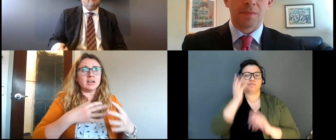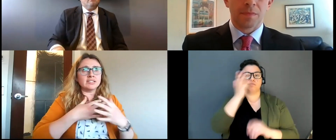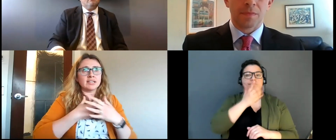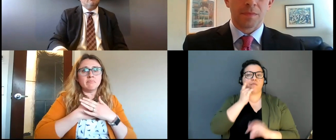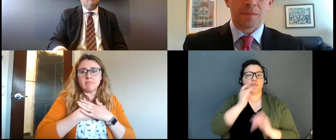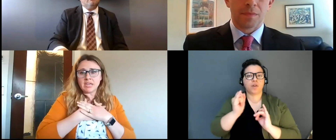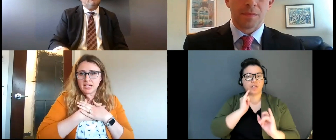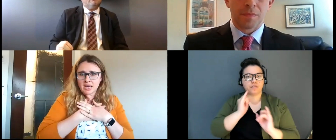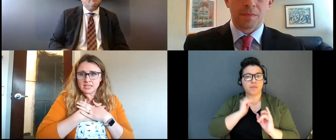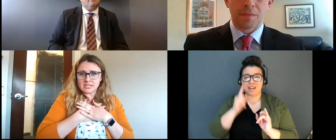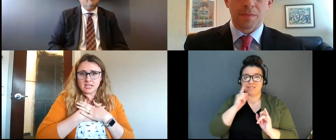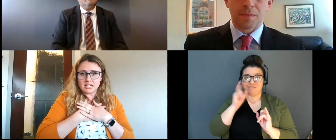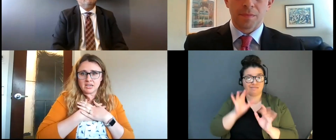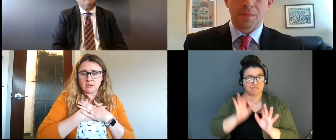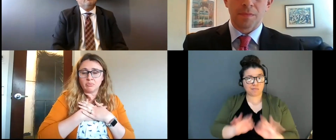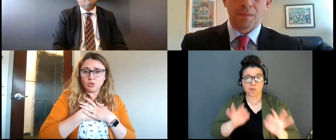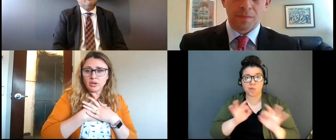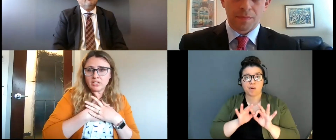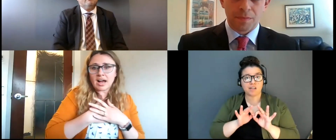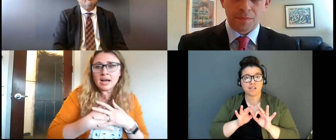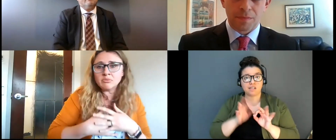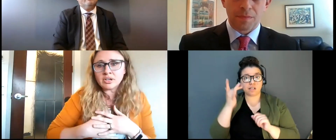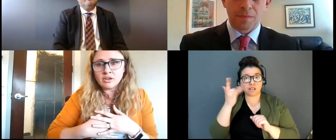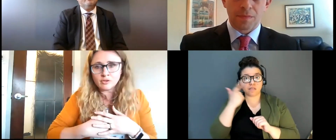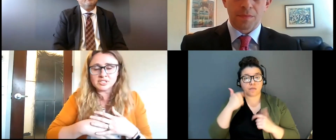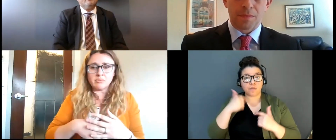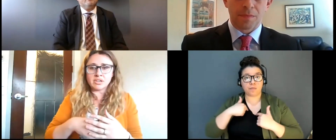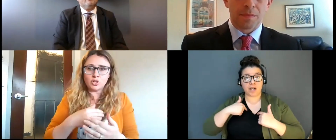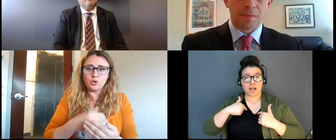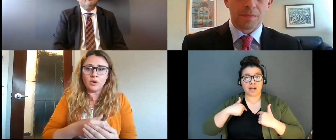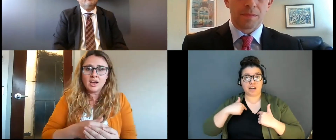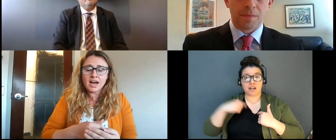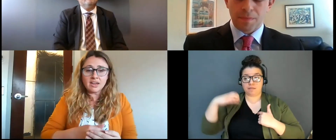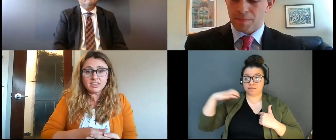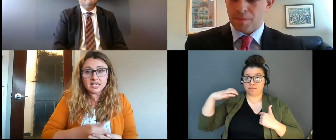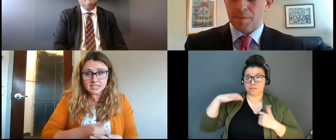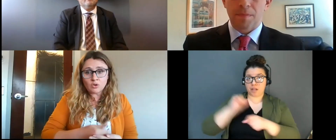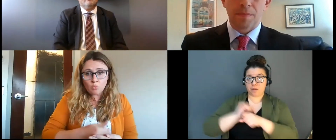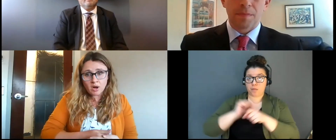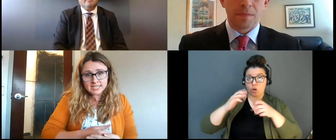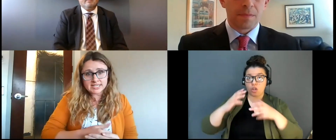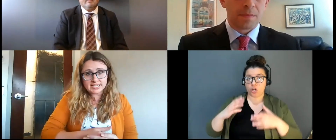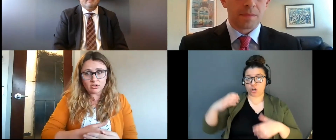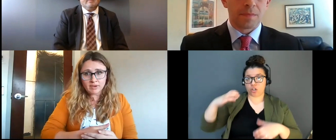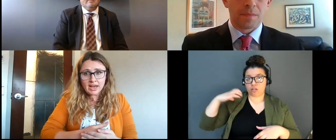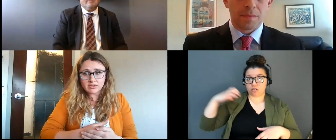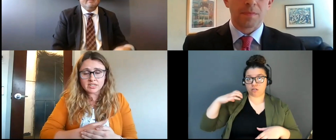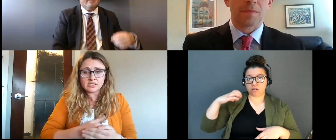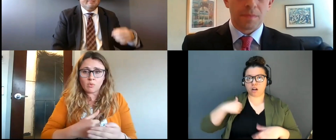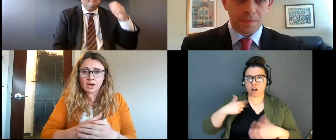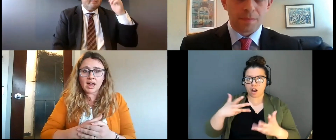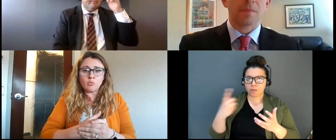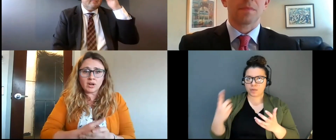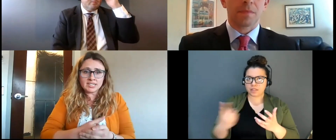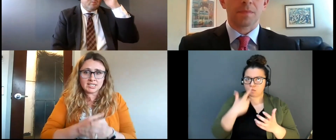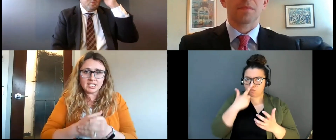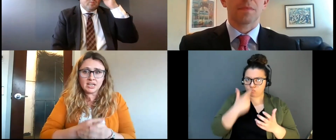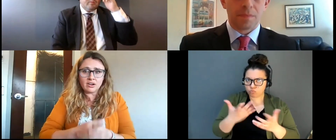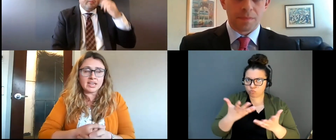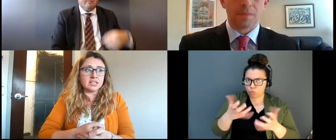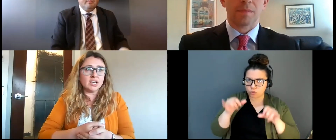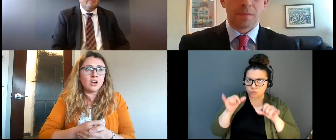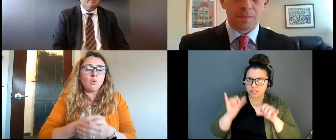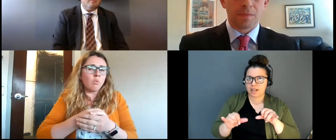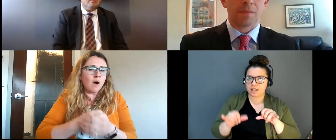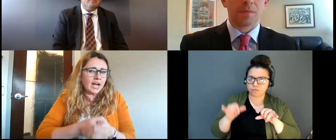important because me as the employer, I'm looking for somebody who I think is going to want to stick around. And so what I'm wanting to